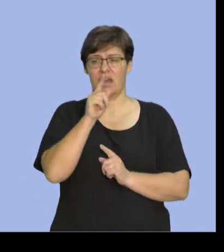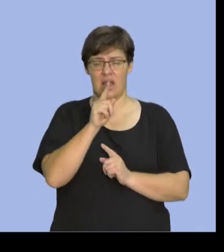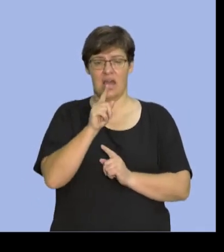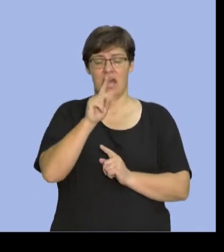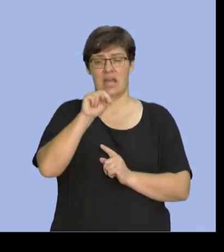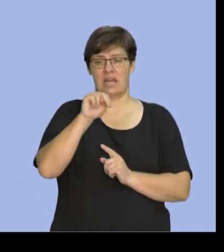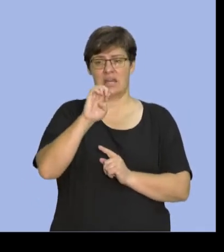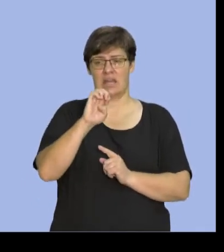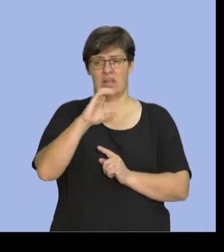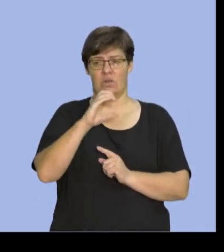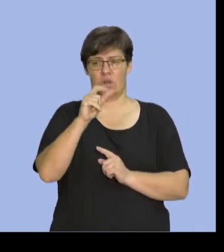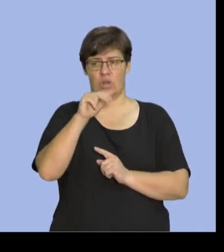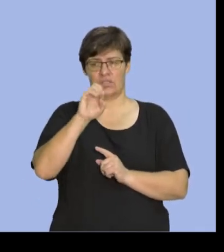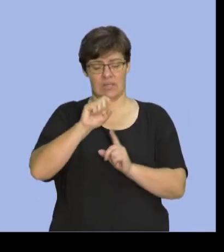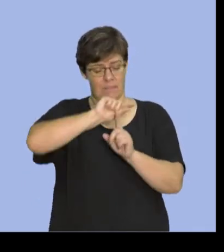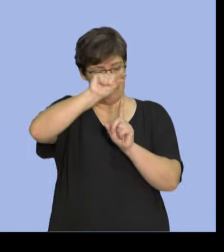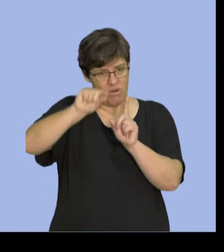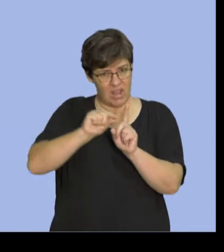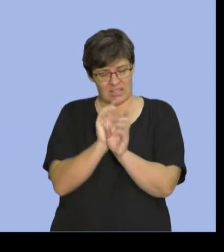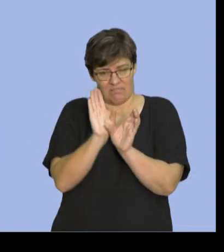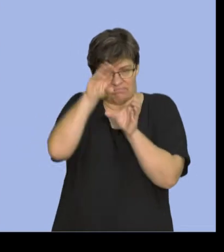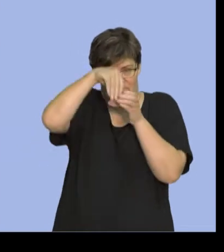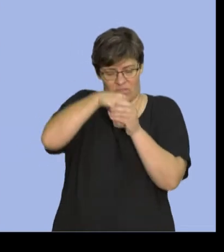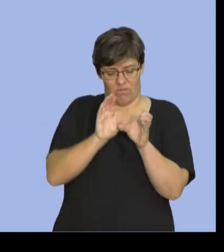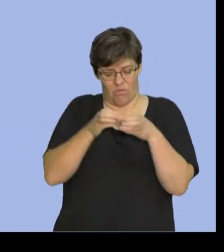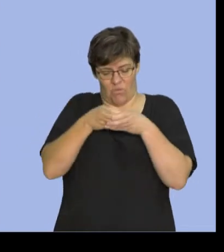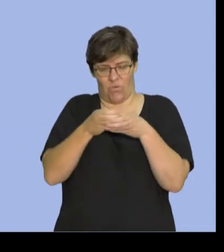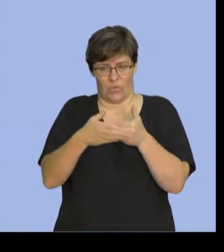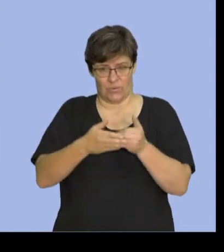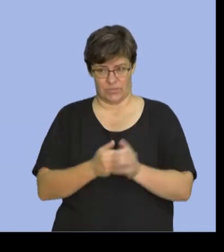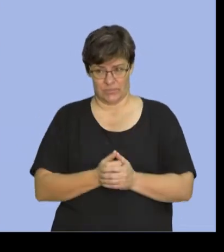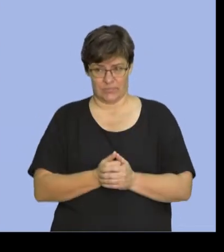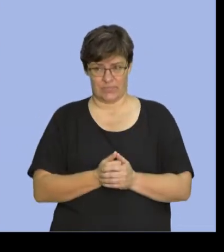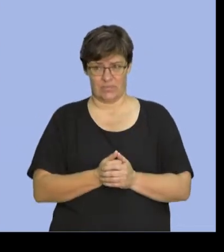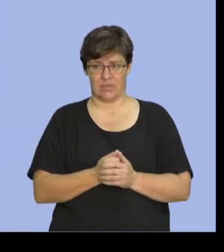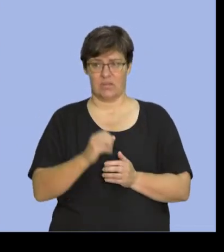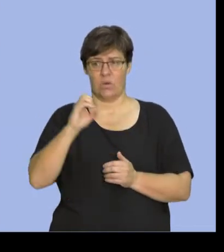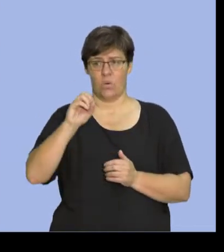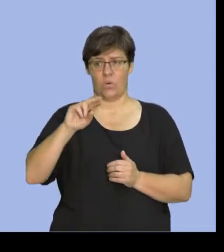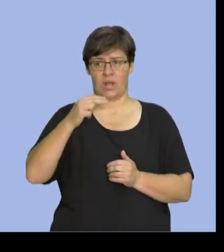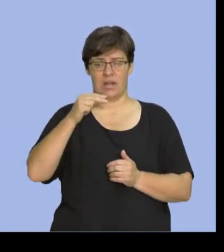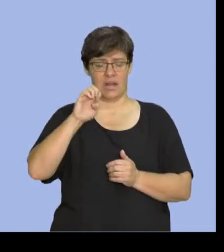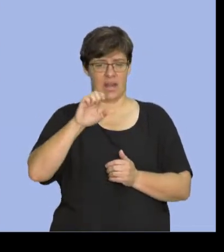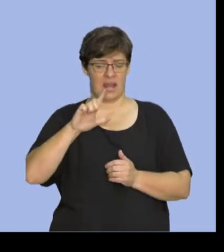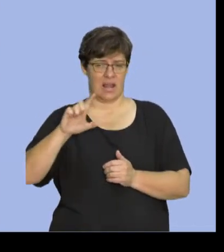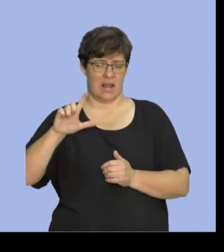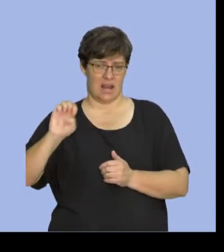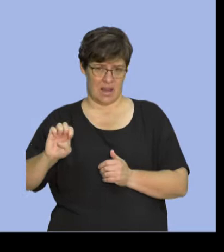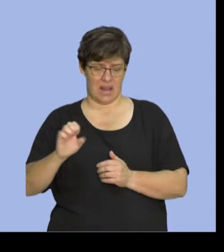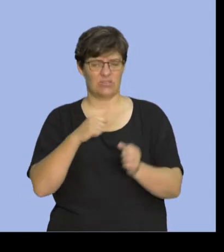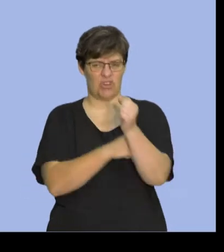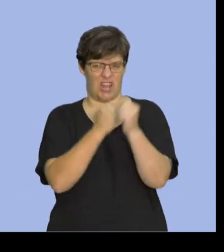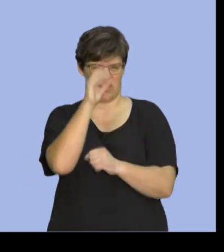encloses the contents of the nucleus. These are structures that make up a cell, and they're called